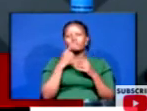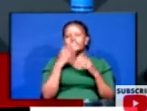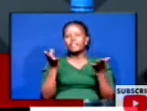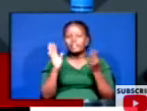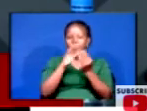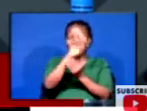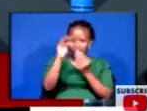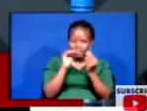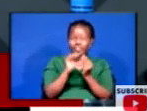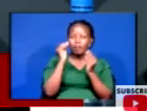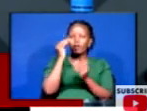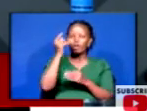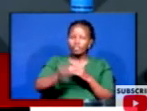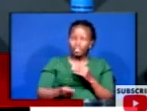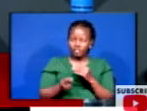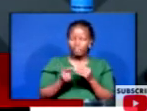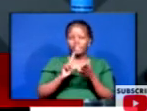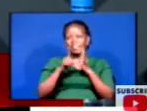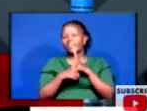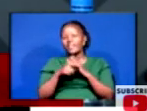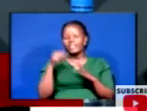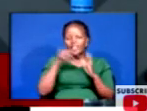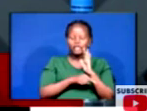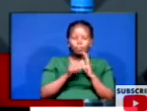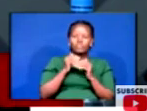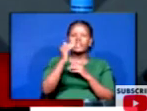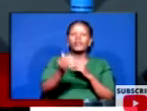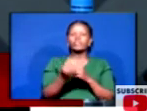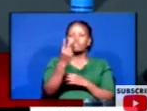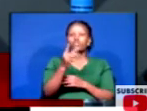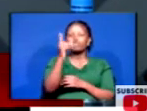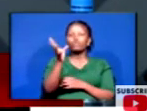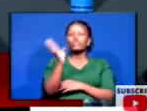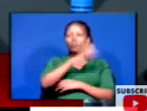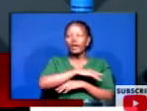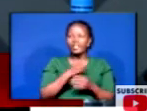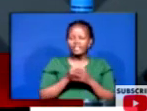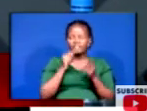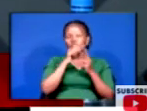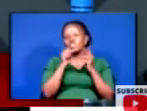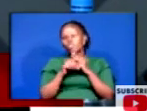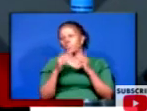and a detailed one will come, of course, after 21 days. Mm-hmm. And then two or three things that varied from the other